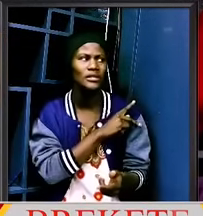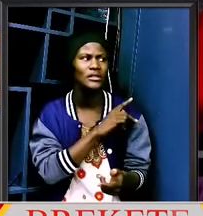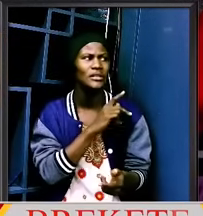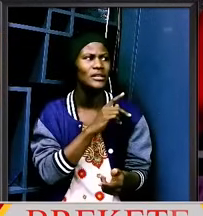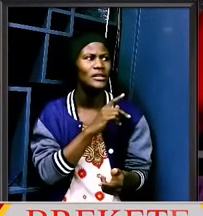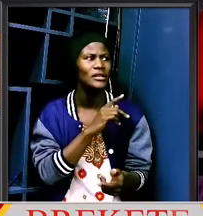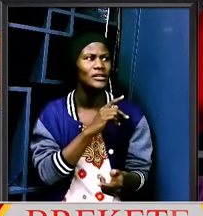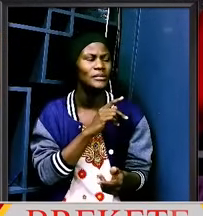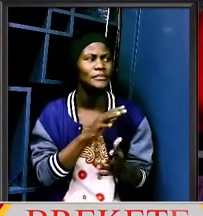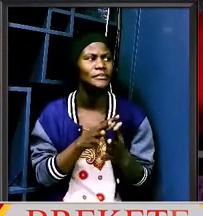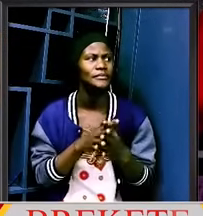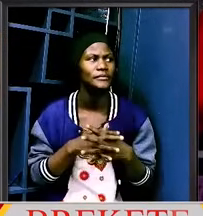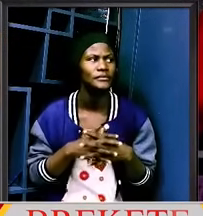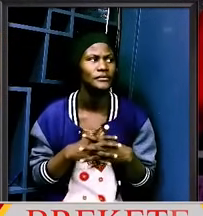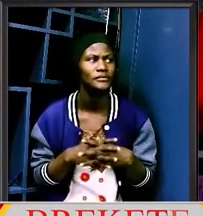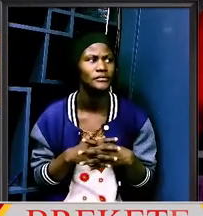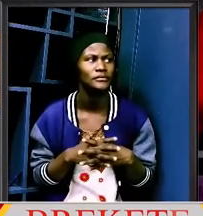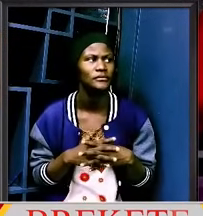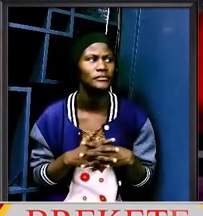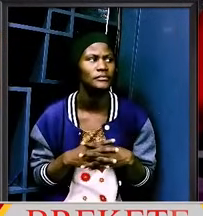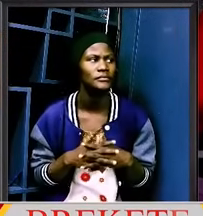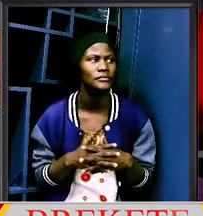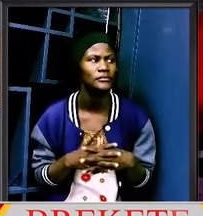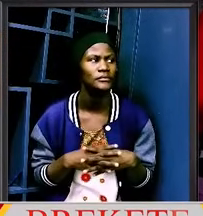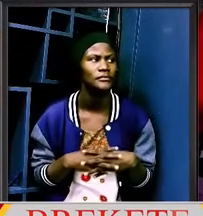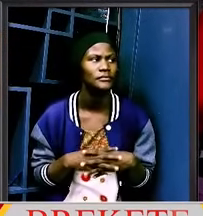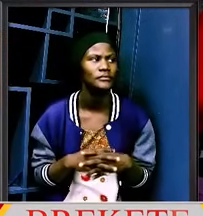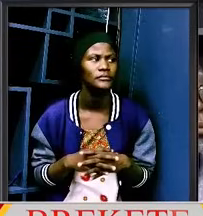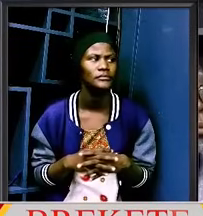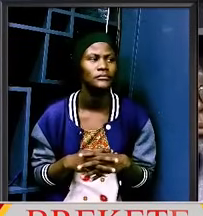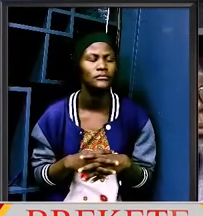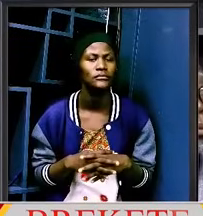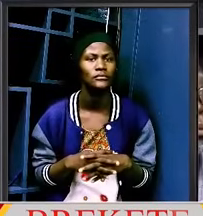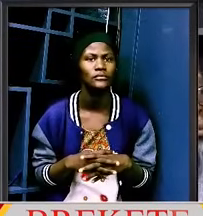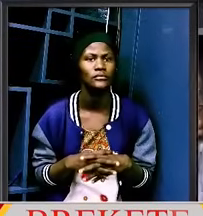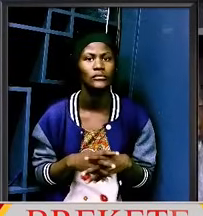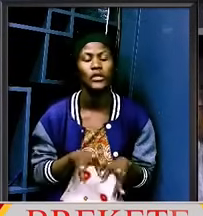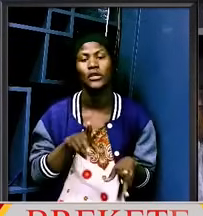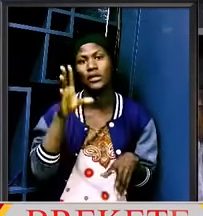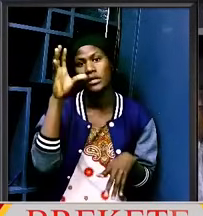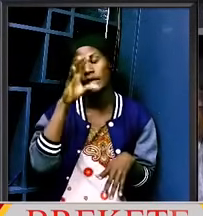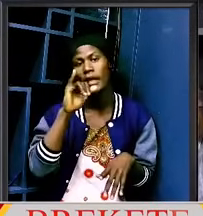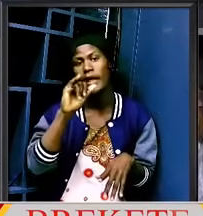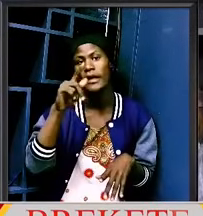finish doesn't reach the one level. Uh-huh. When I see IDP,